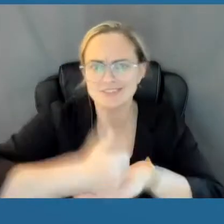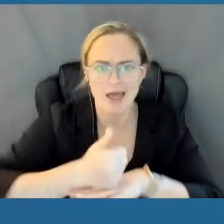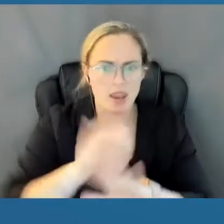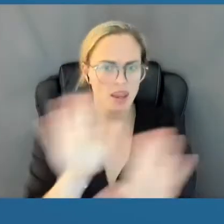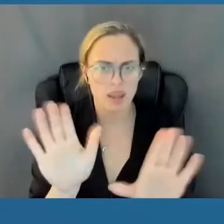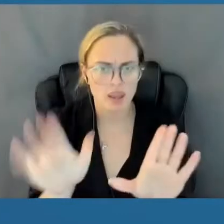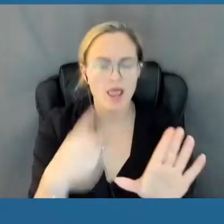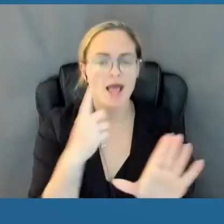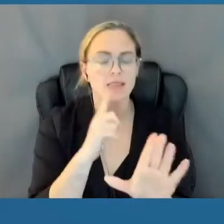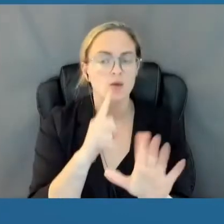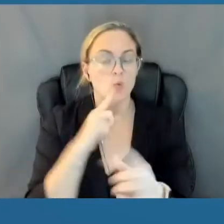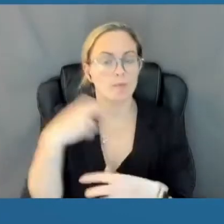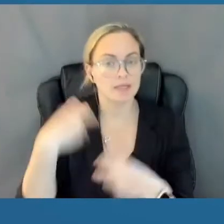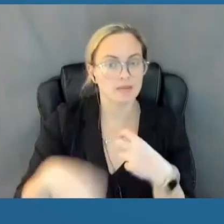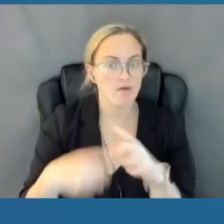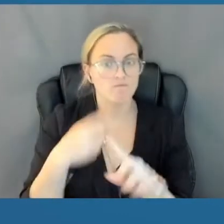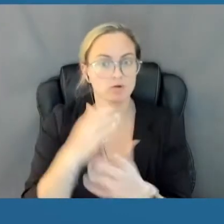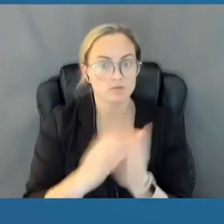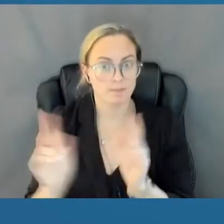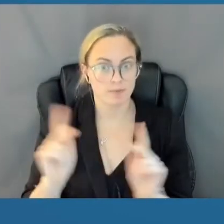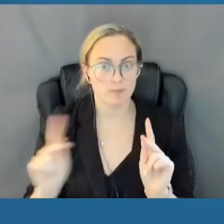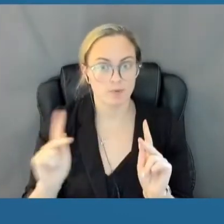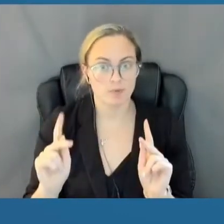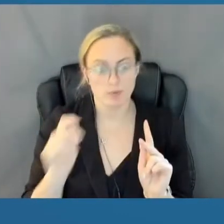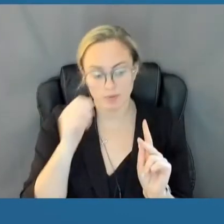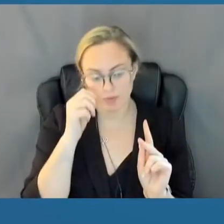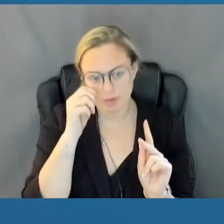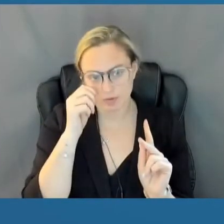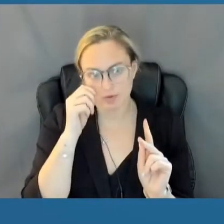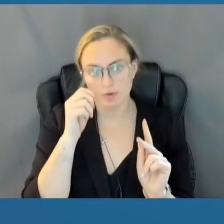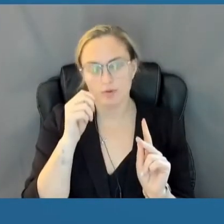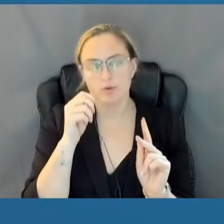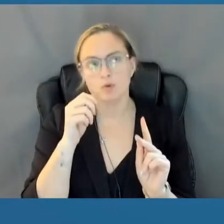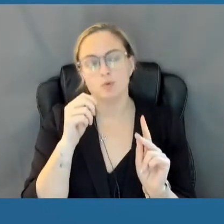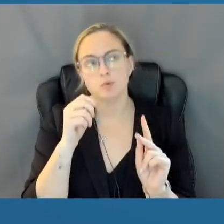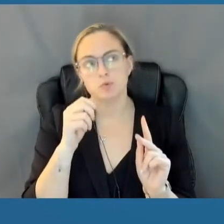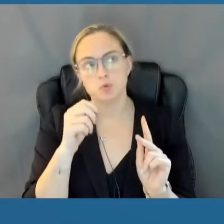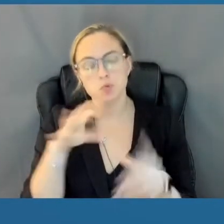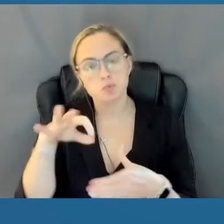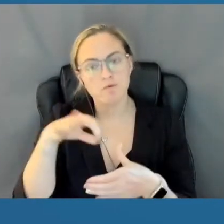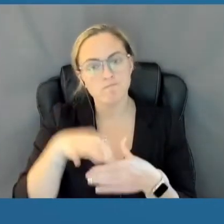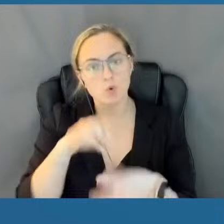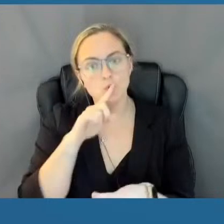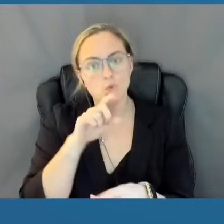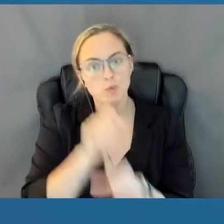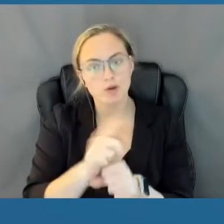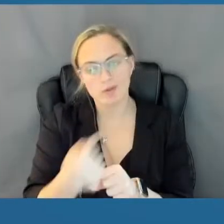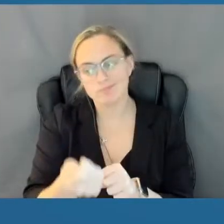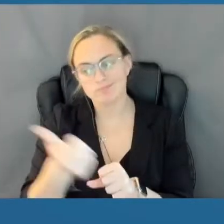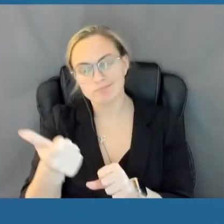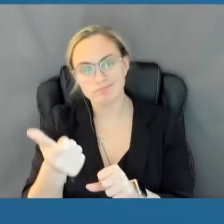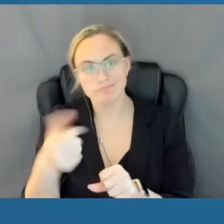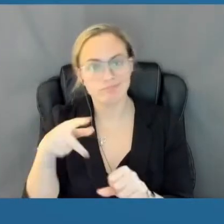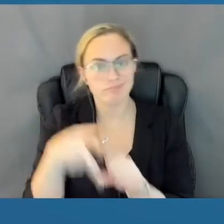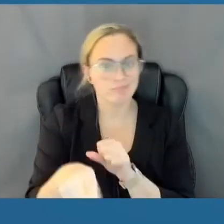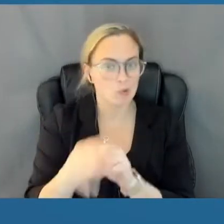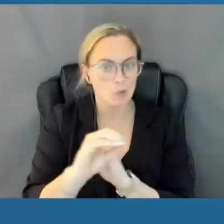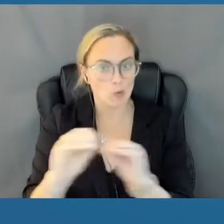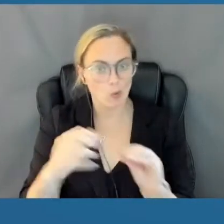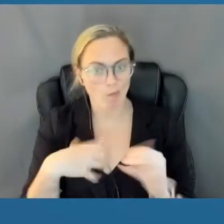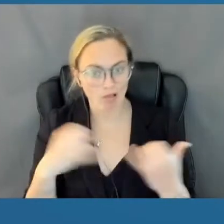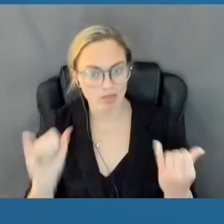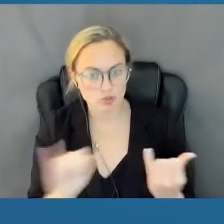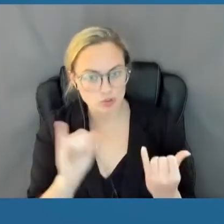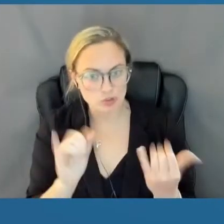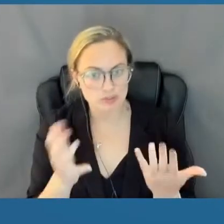very, very hard for some people to cast that vote to literally cut people off of health insurance.